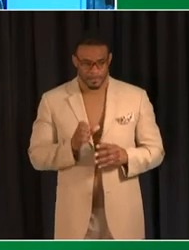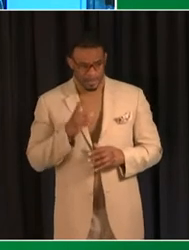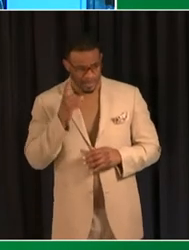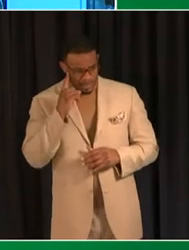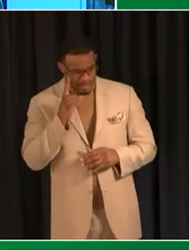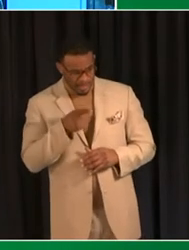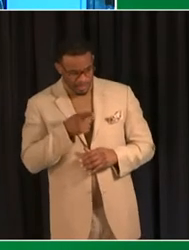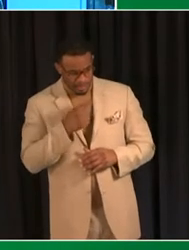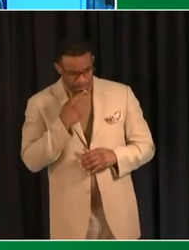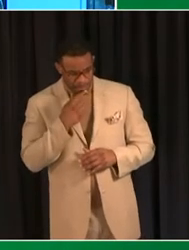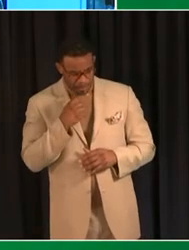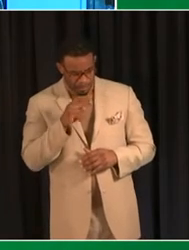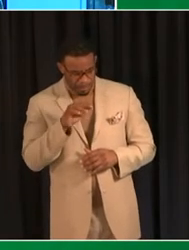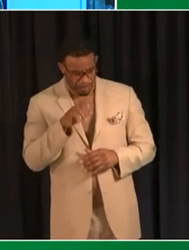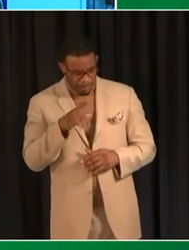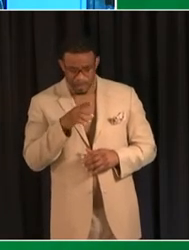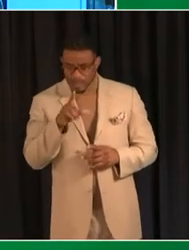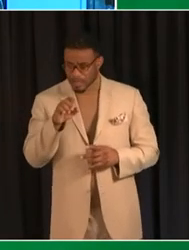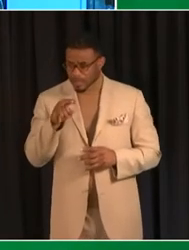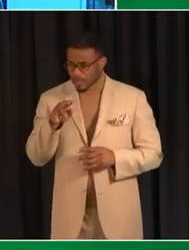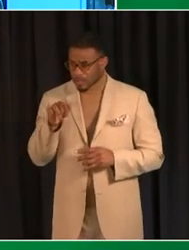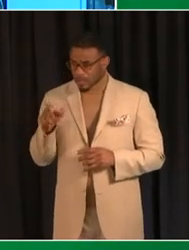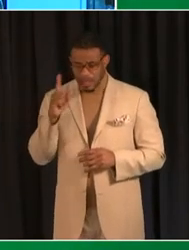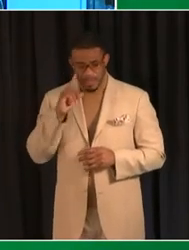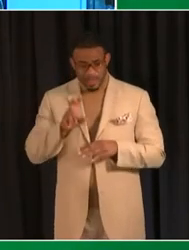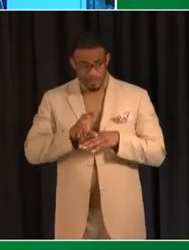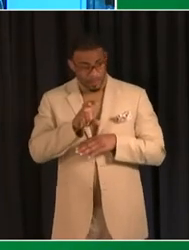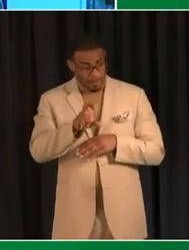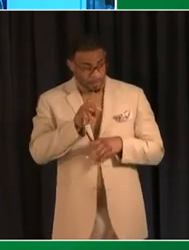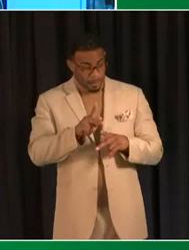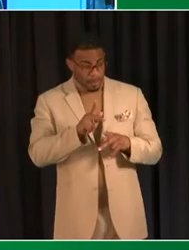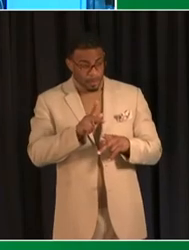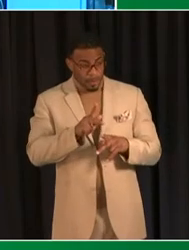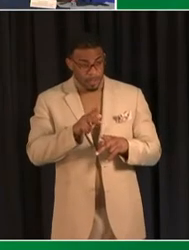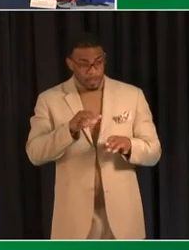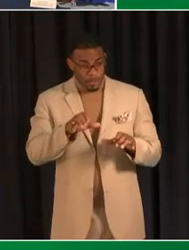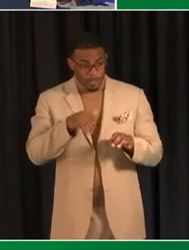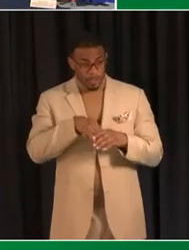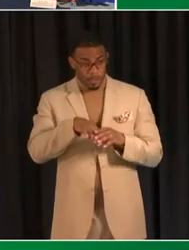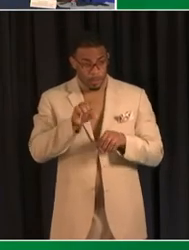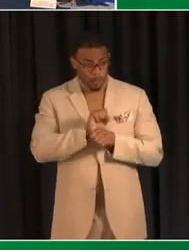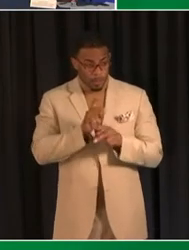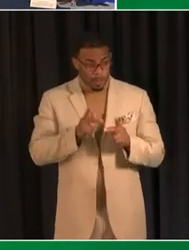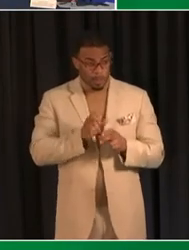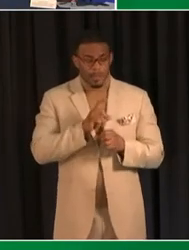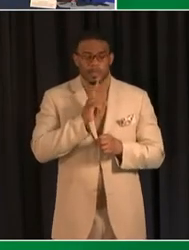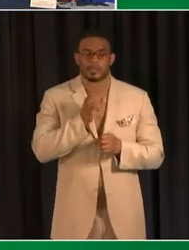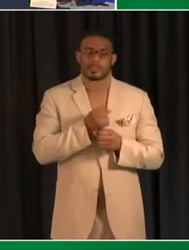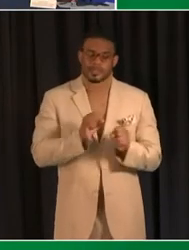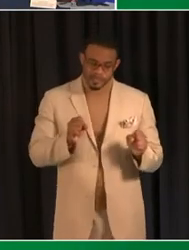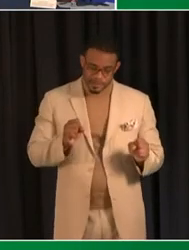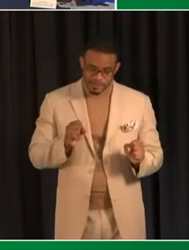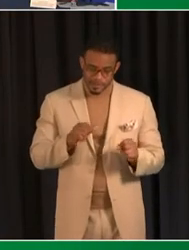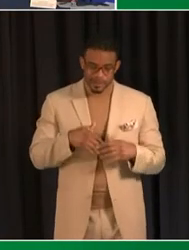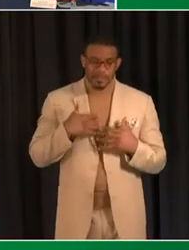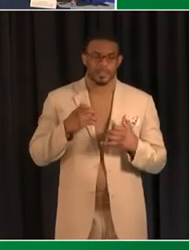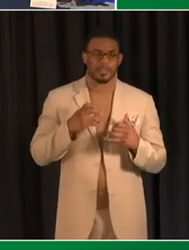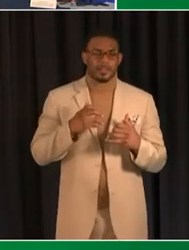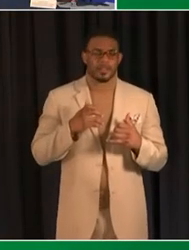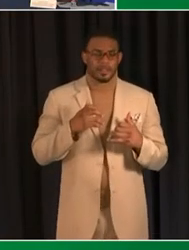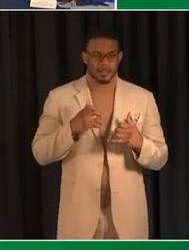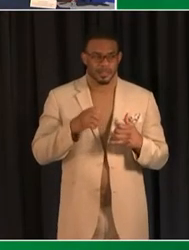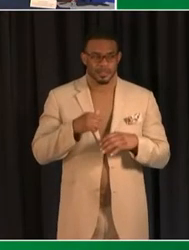And I think to Neil and Leona, I think the investment that people have put into the workplace to make sure it's safe and the